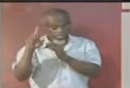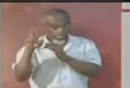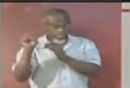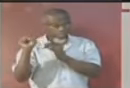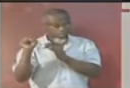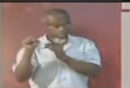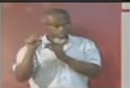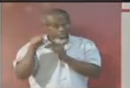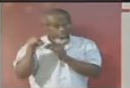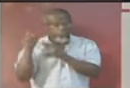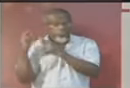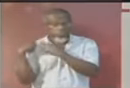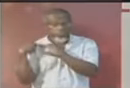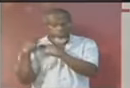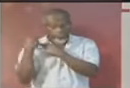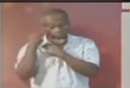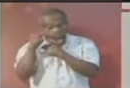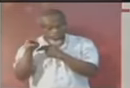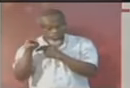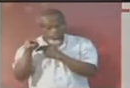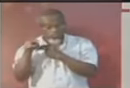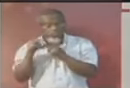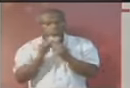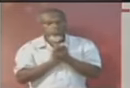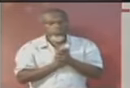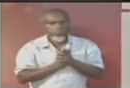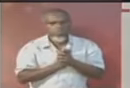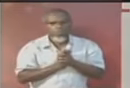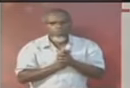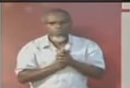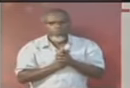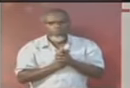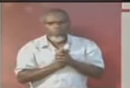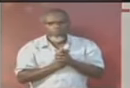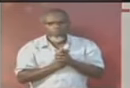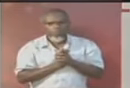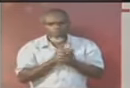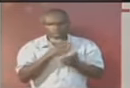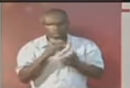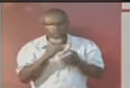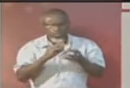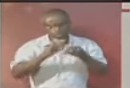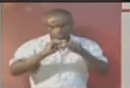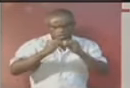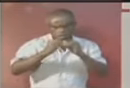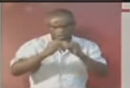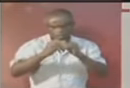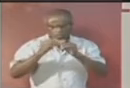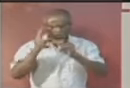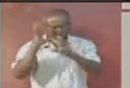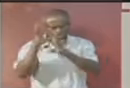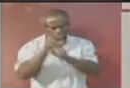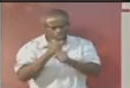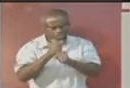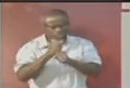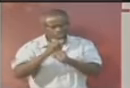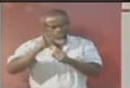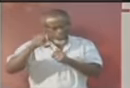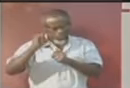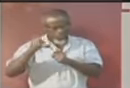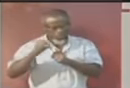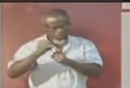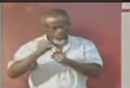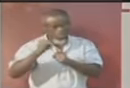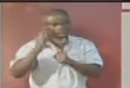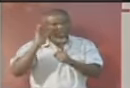determined by that ministry. In terms of the quantities, again, I will leave that discussion to the Honourable Minister, hopefully on Saturday, to